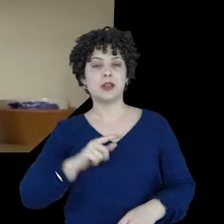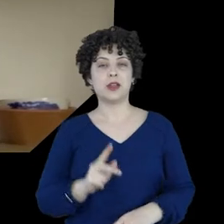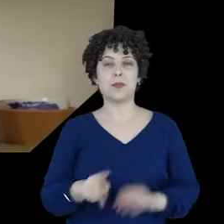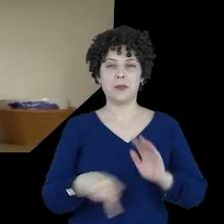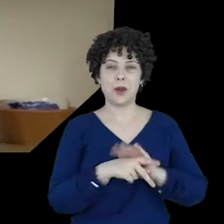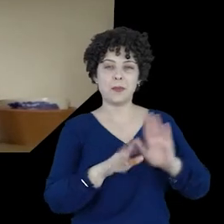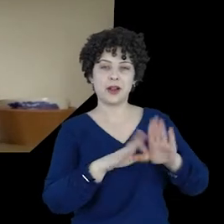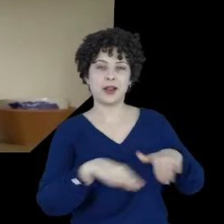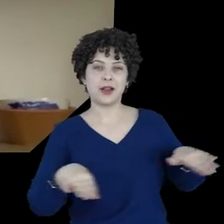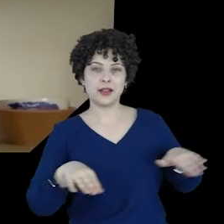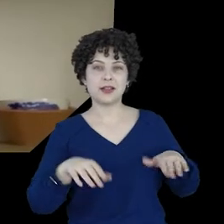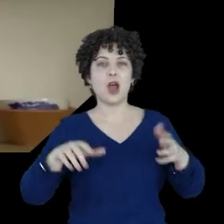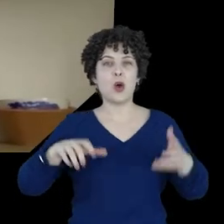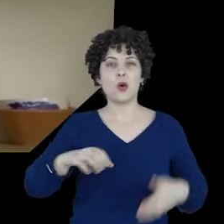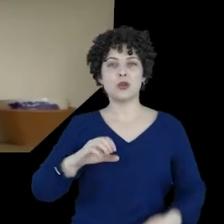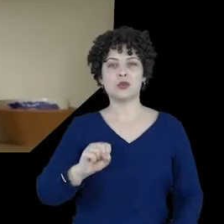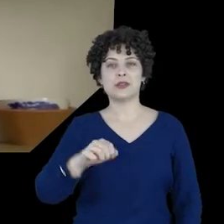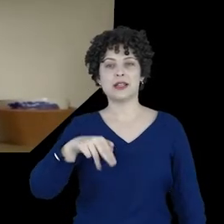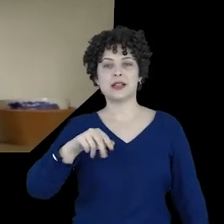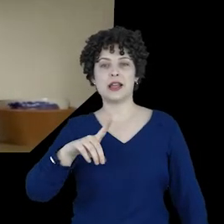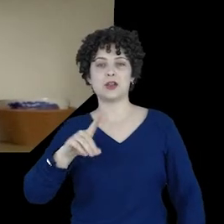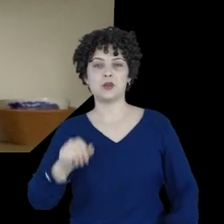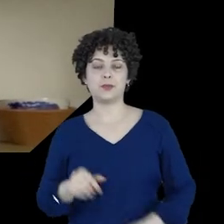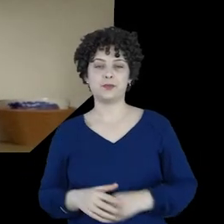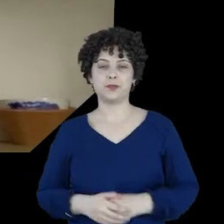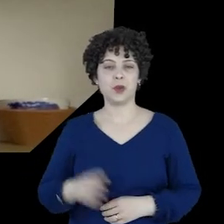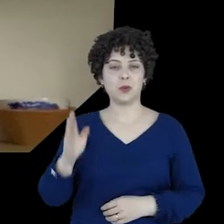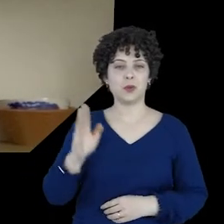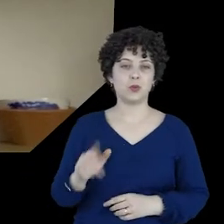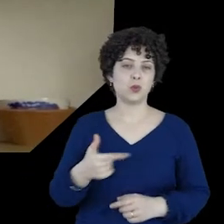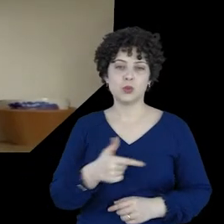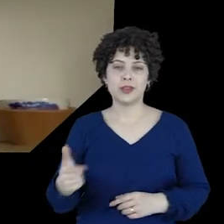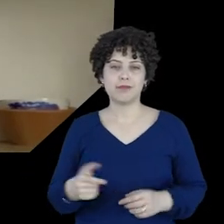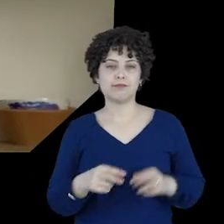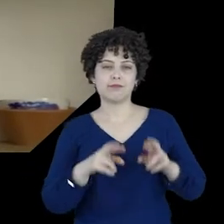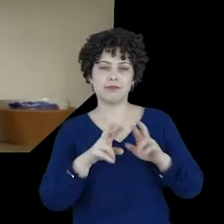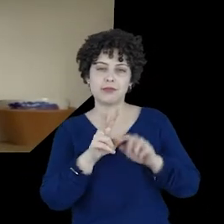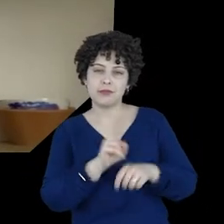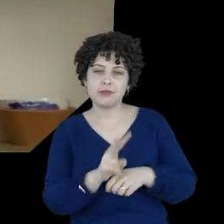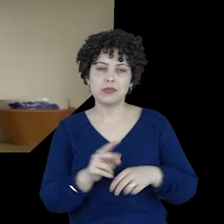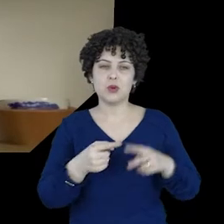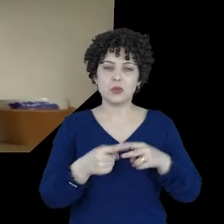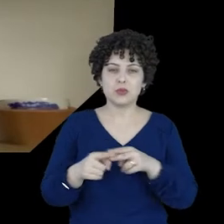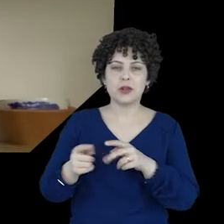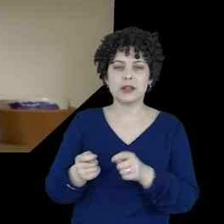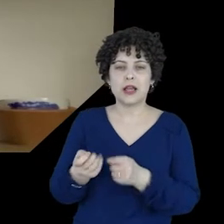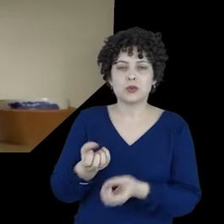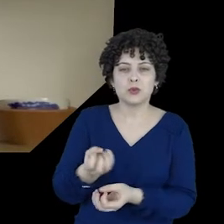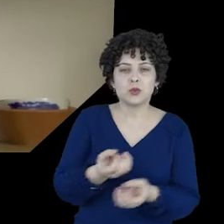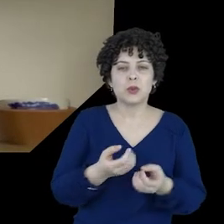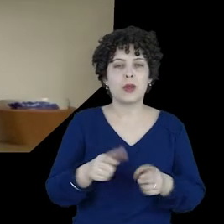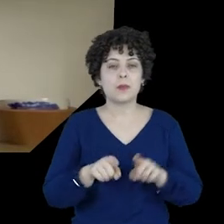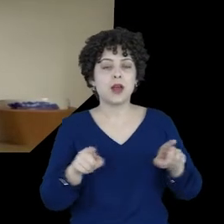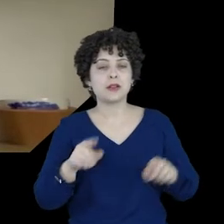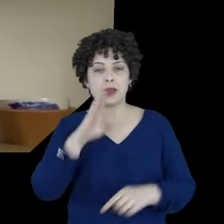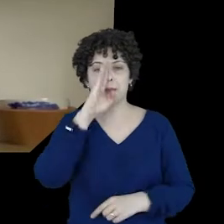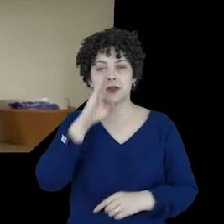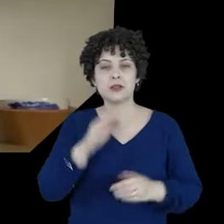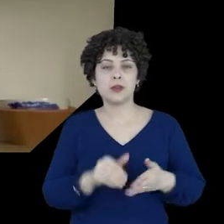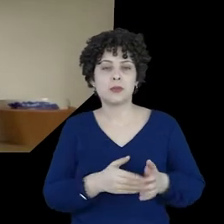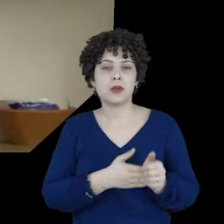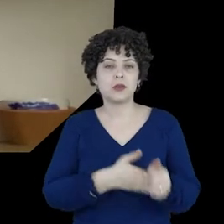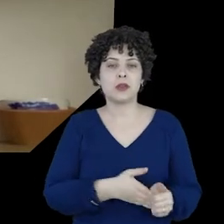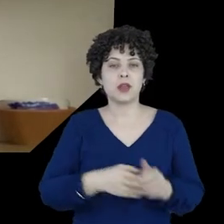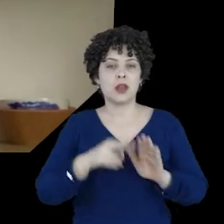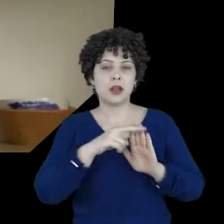while the US doesn't have a federal data regulator, both of these propose making the best interest principle a guiding sort